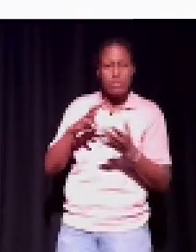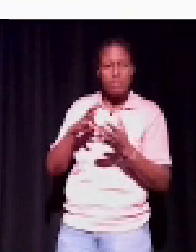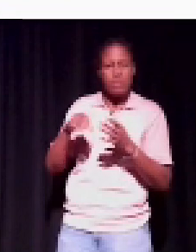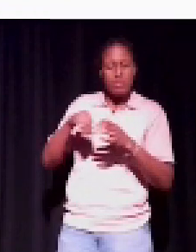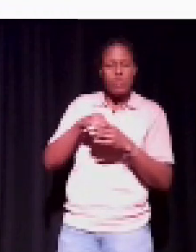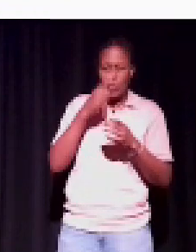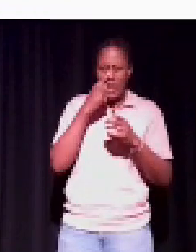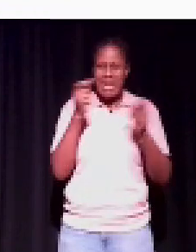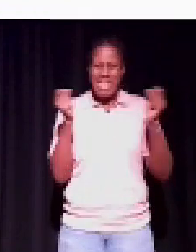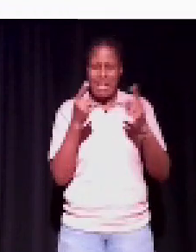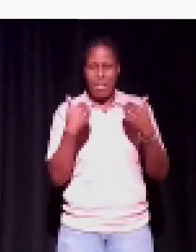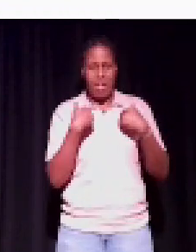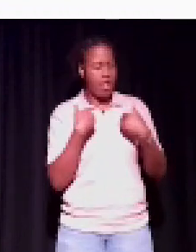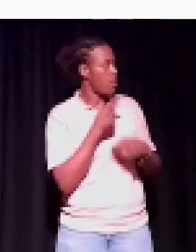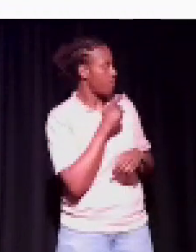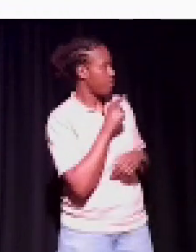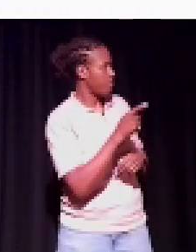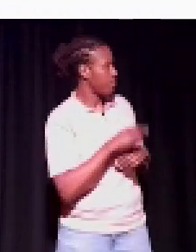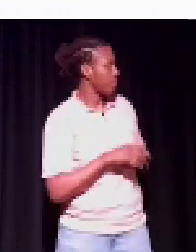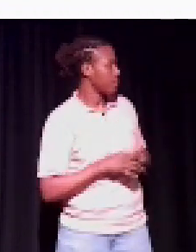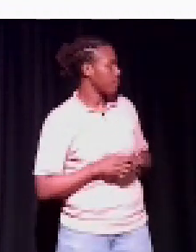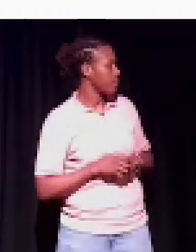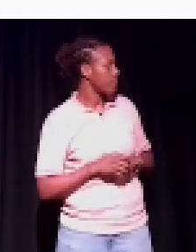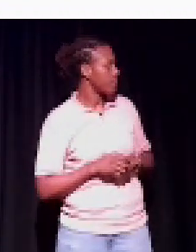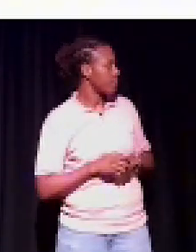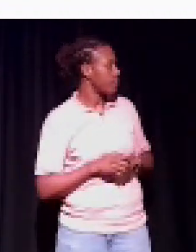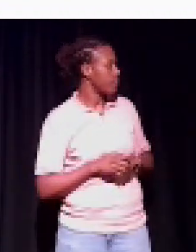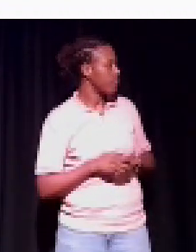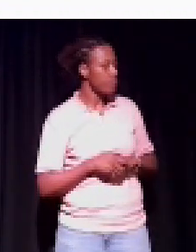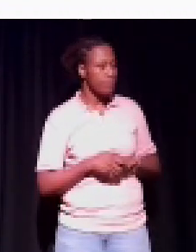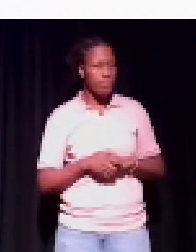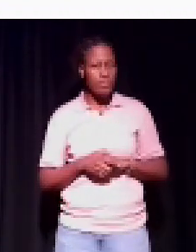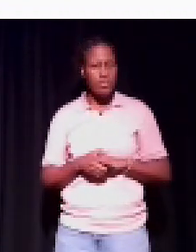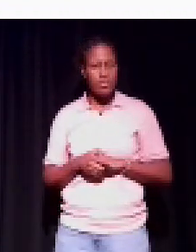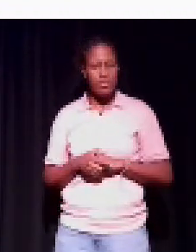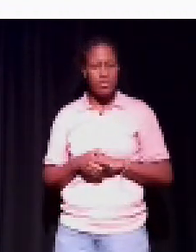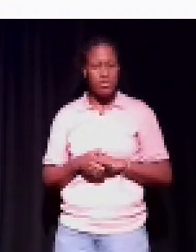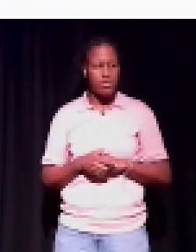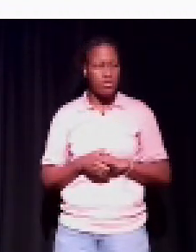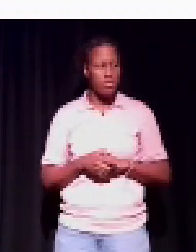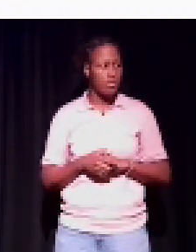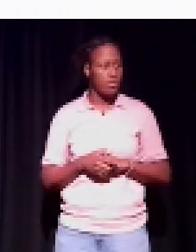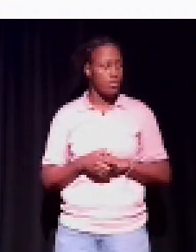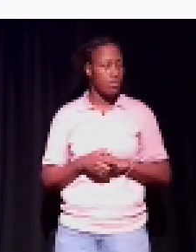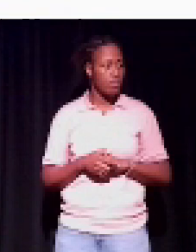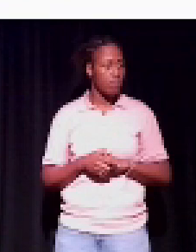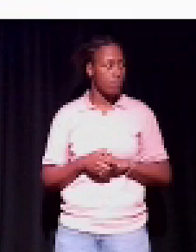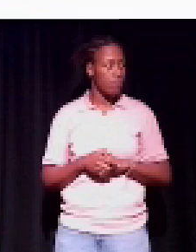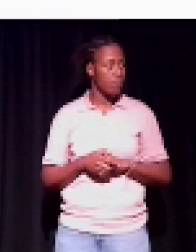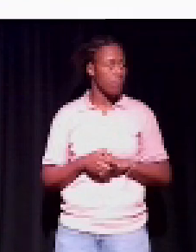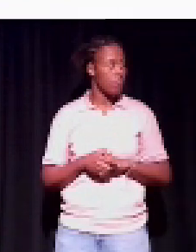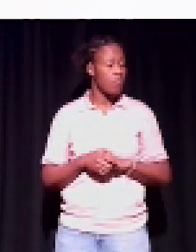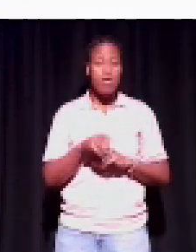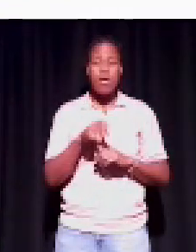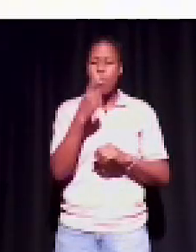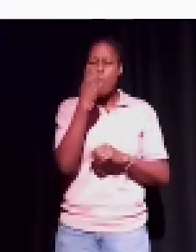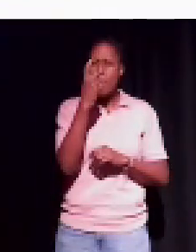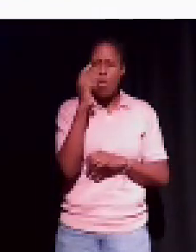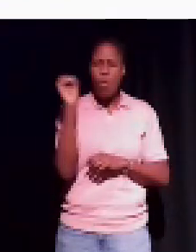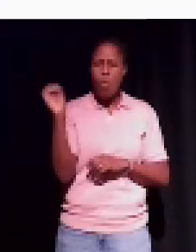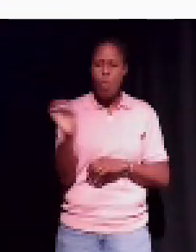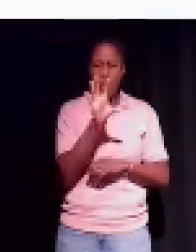is chrisballprojects@gmail.com. Yeah, that's pretty much me. We have the last slide just